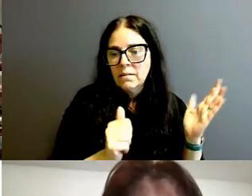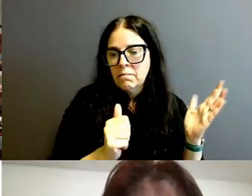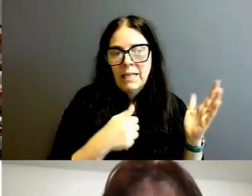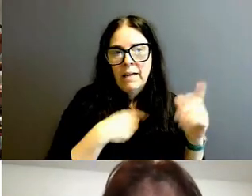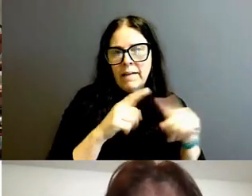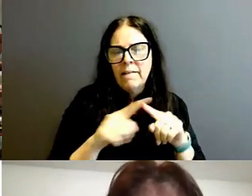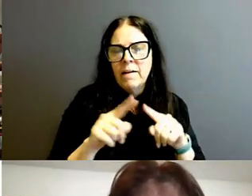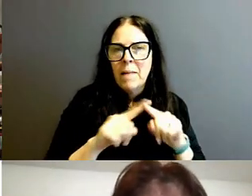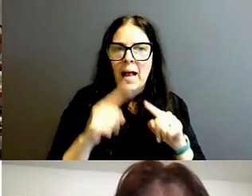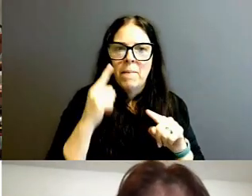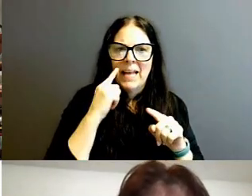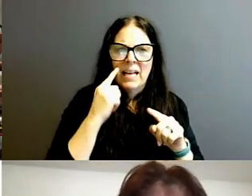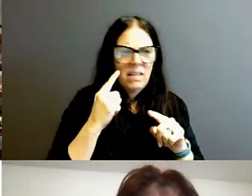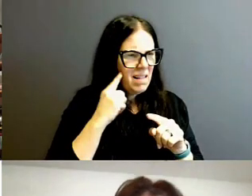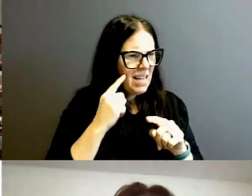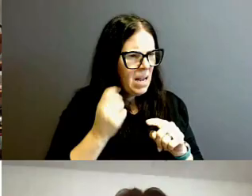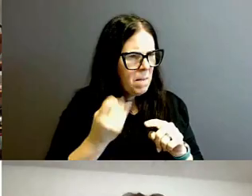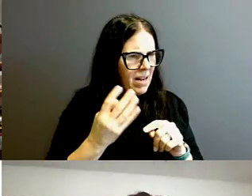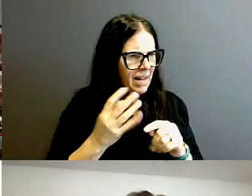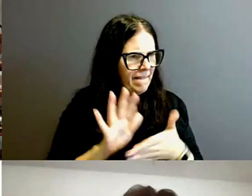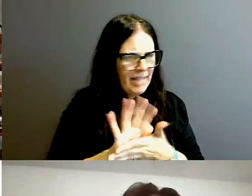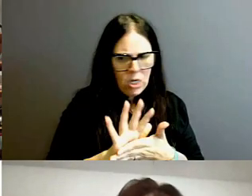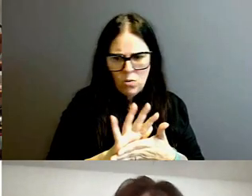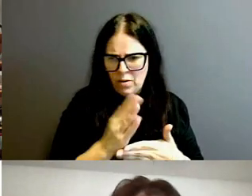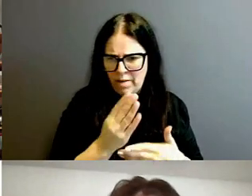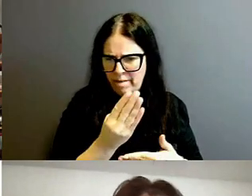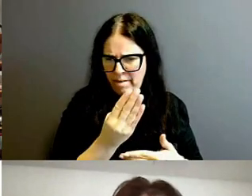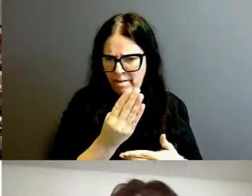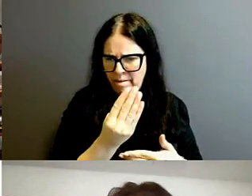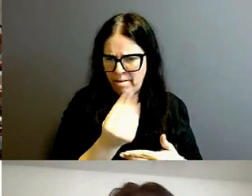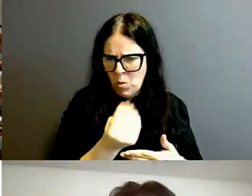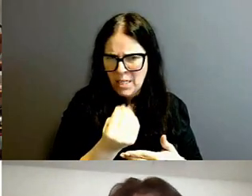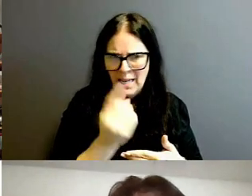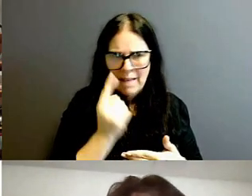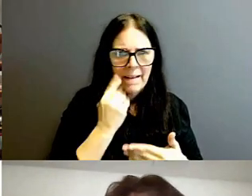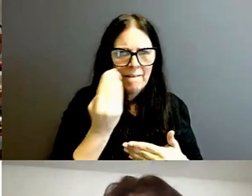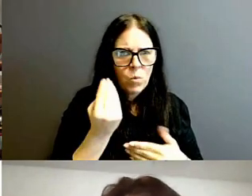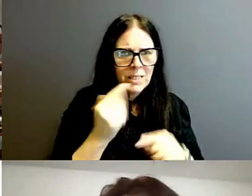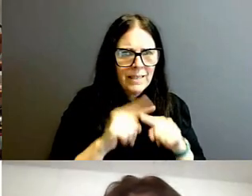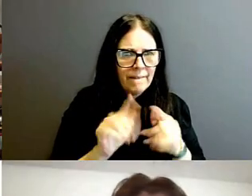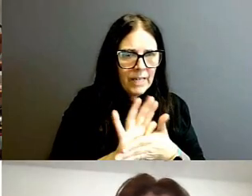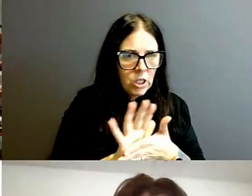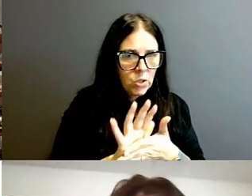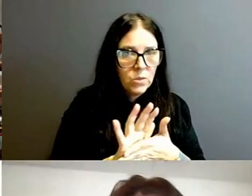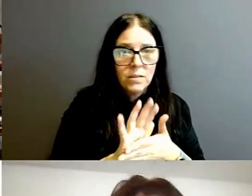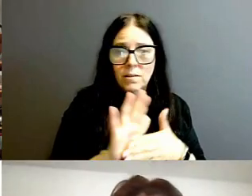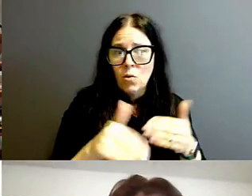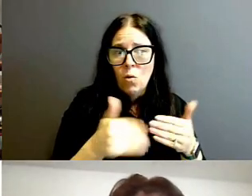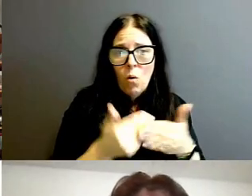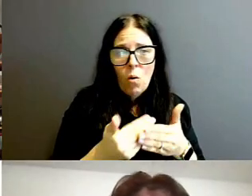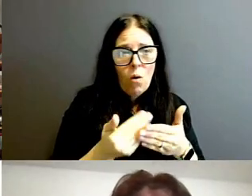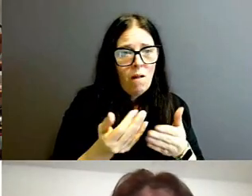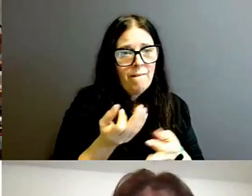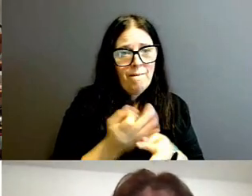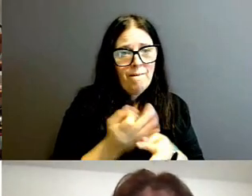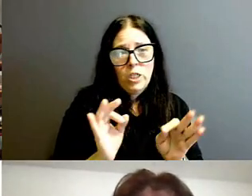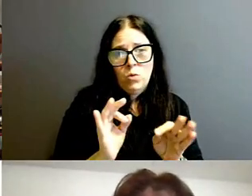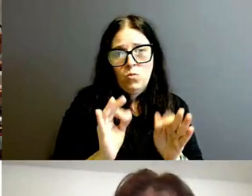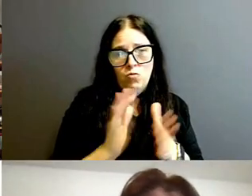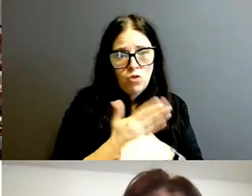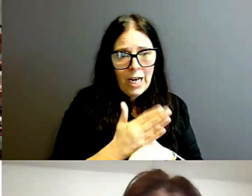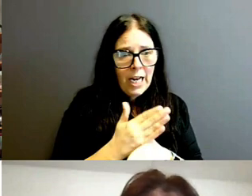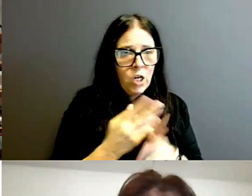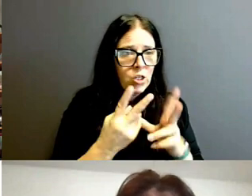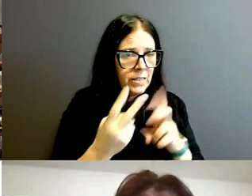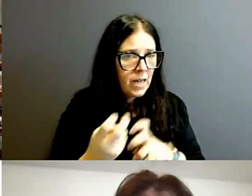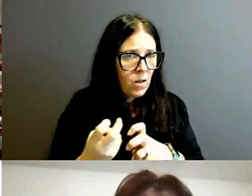how many videos? 14? 14? Yeah, 14 videos. And they're all free to share. Download them and just share it with people. I